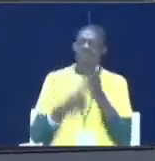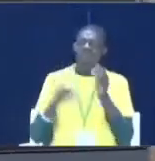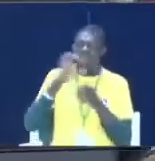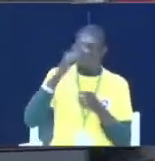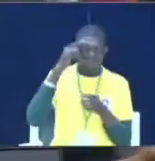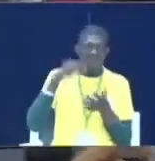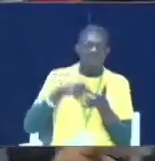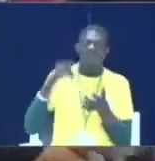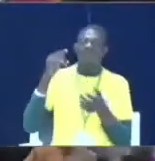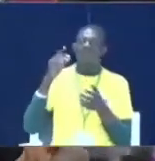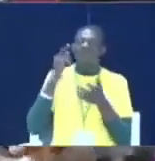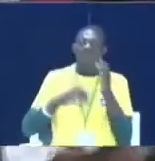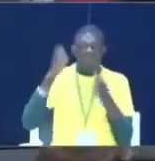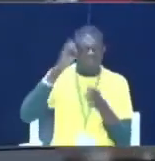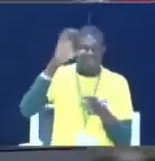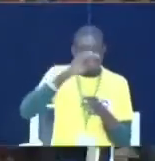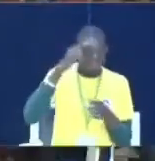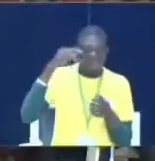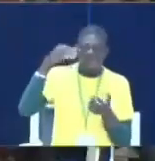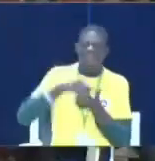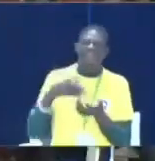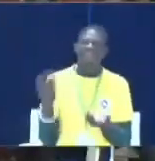again?